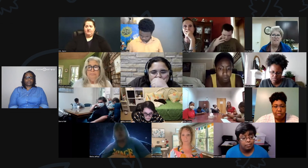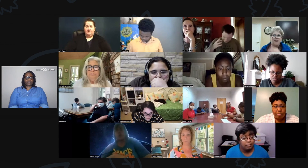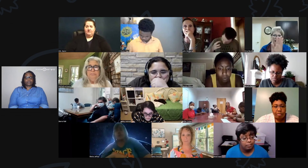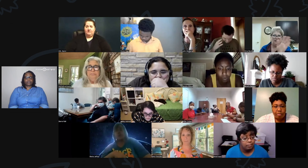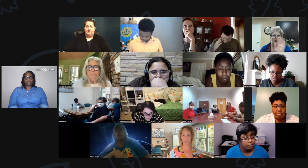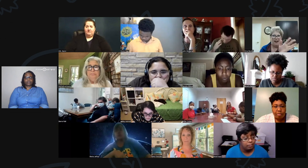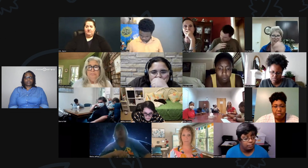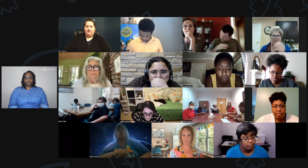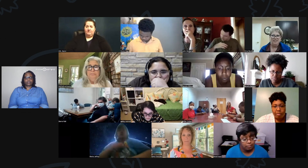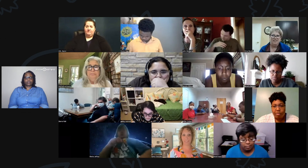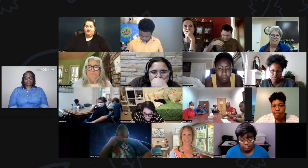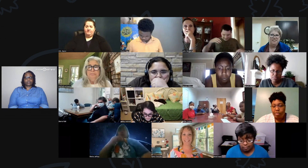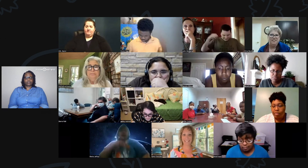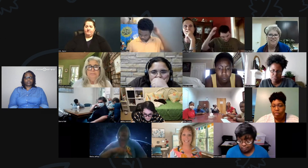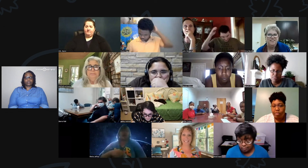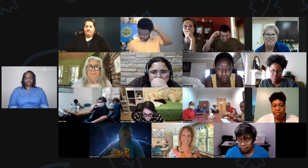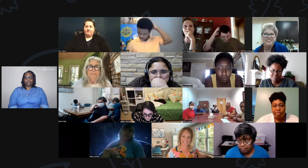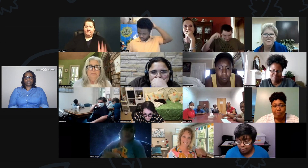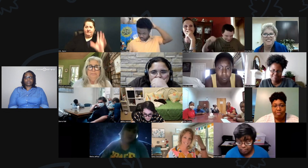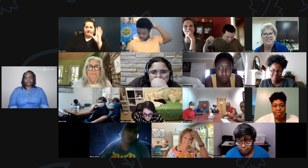Hey, everybody in town.